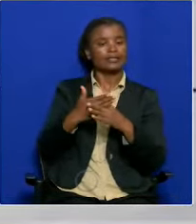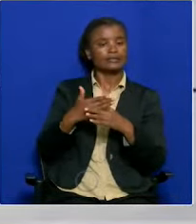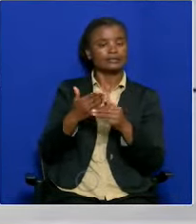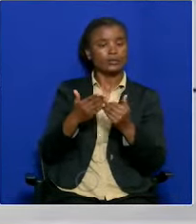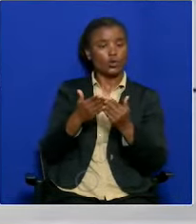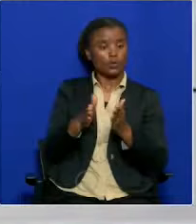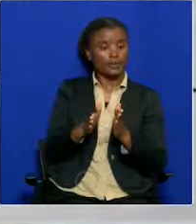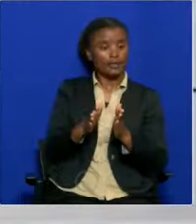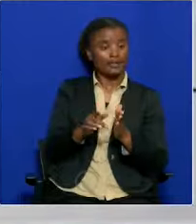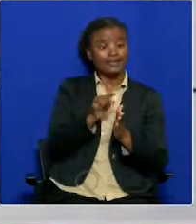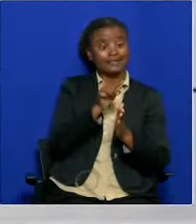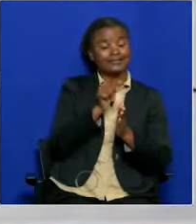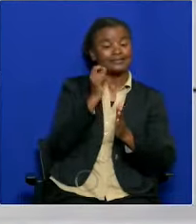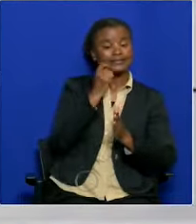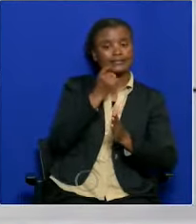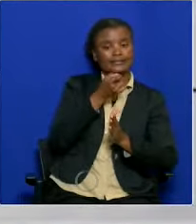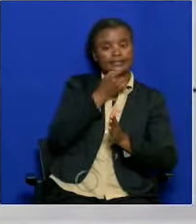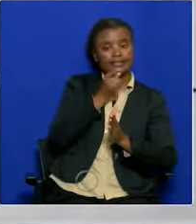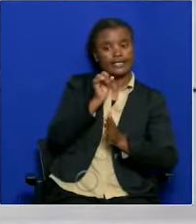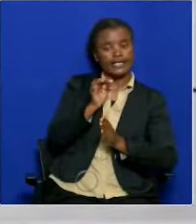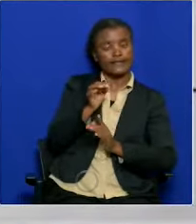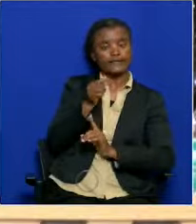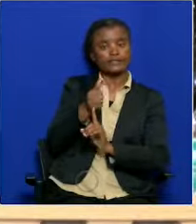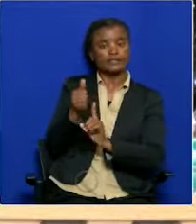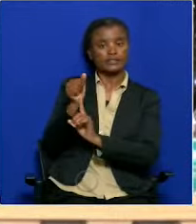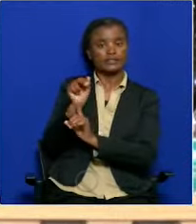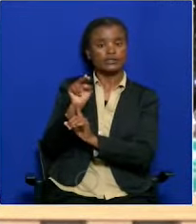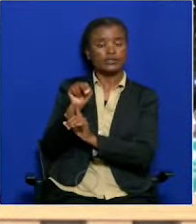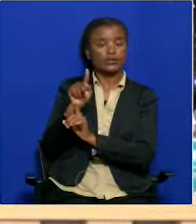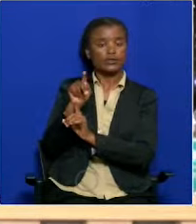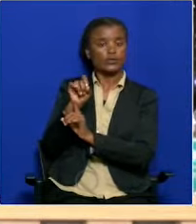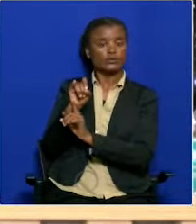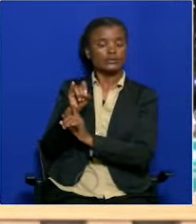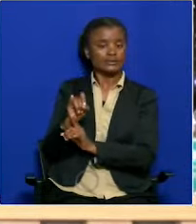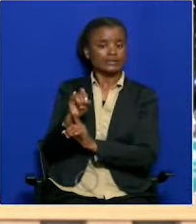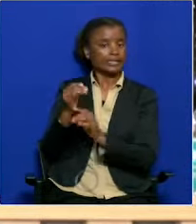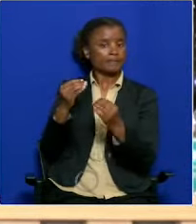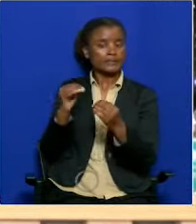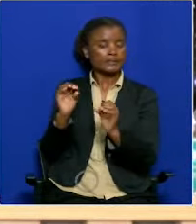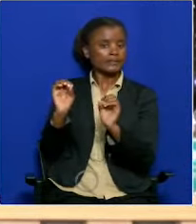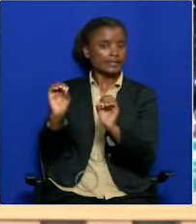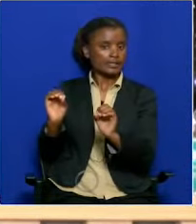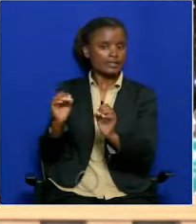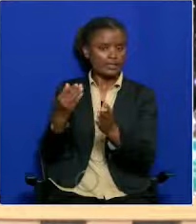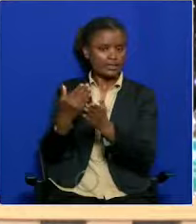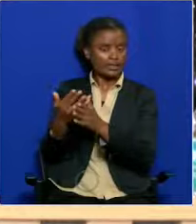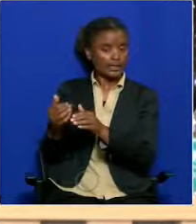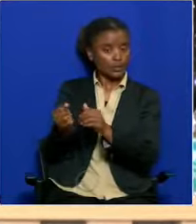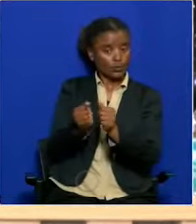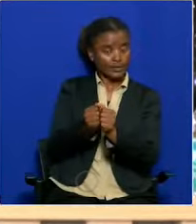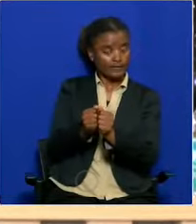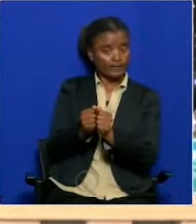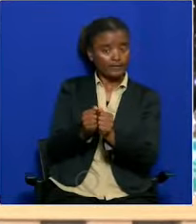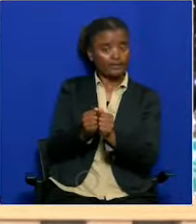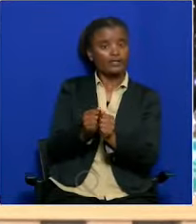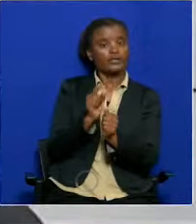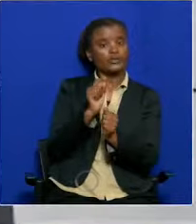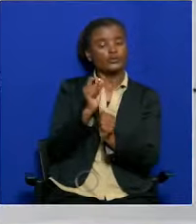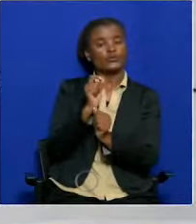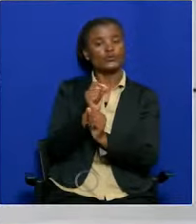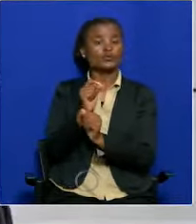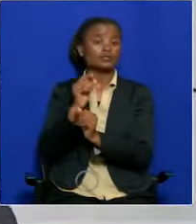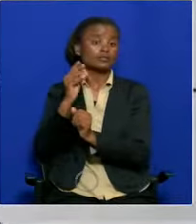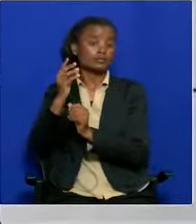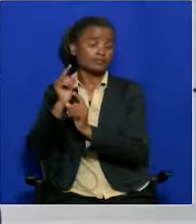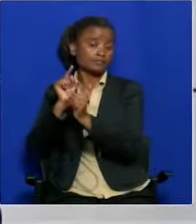busy, can he accompany me? And you then go and speak to Sergeant Nkosi. No, I phoned